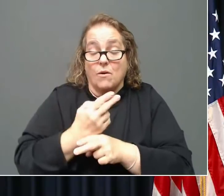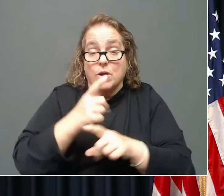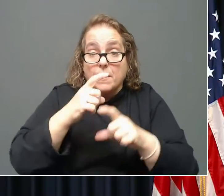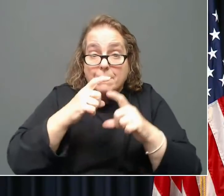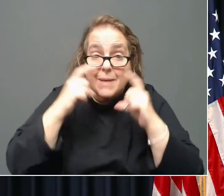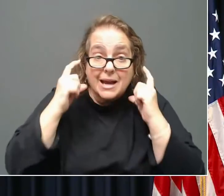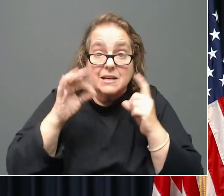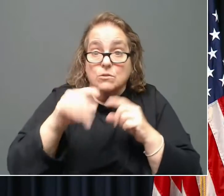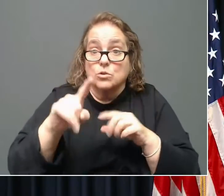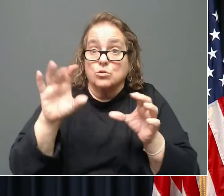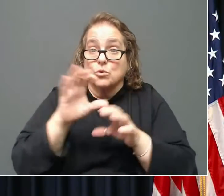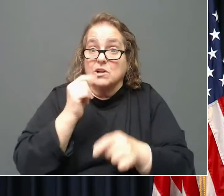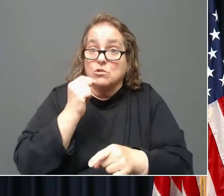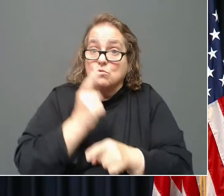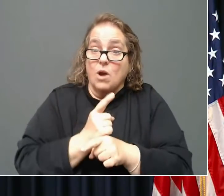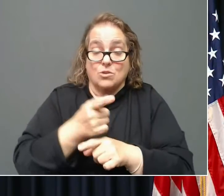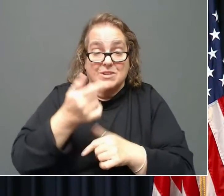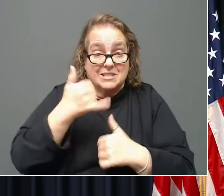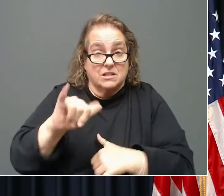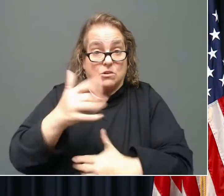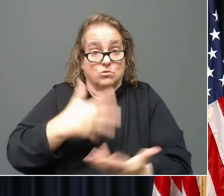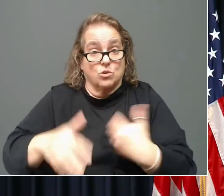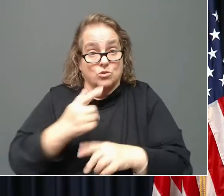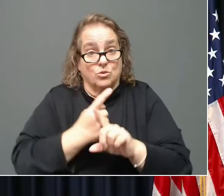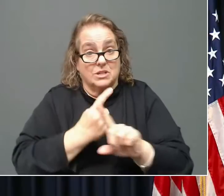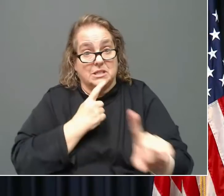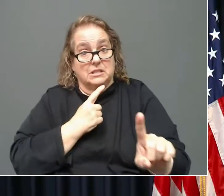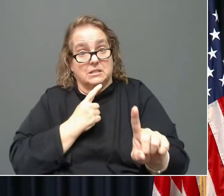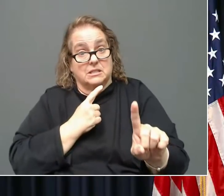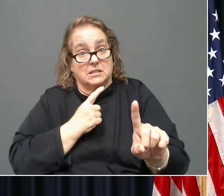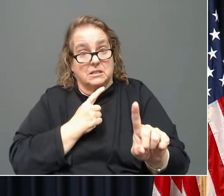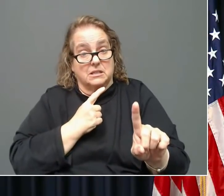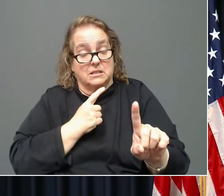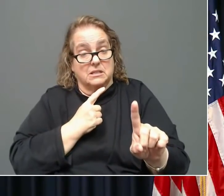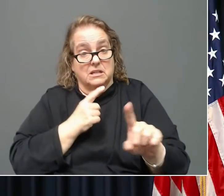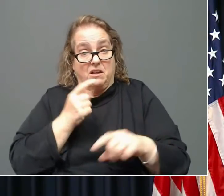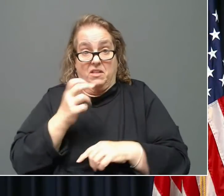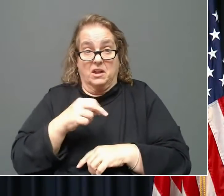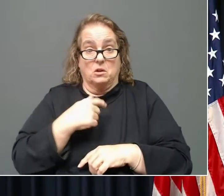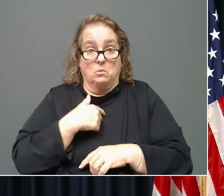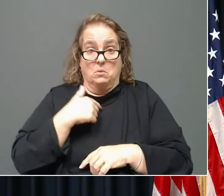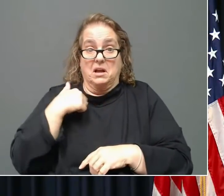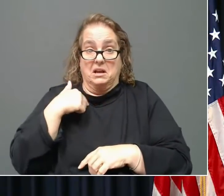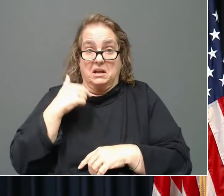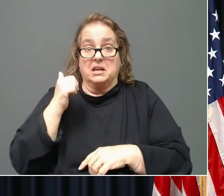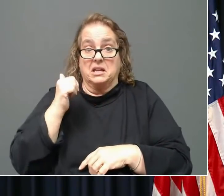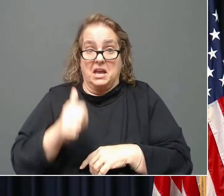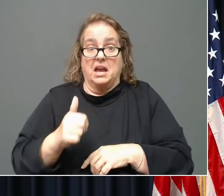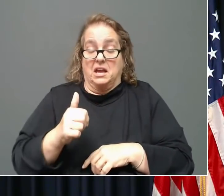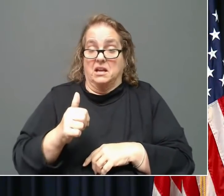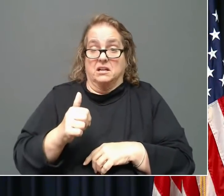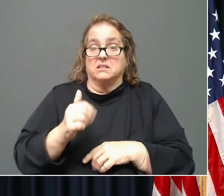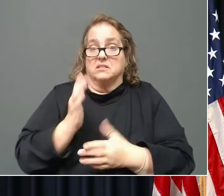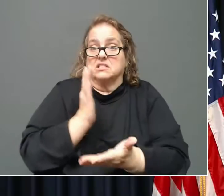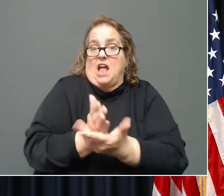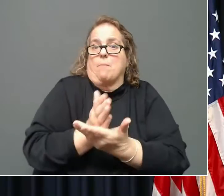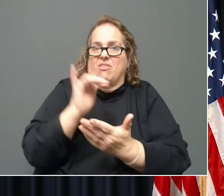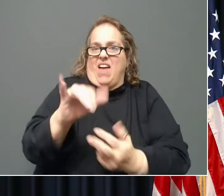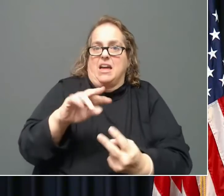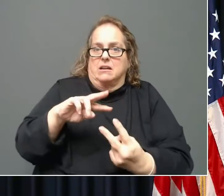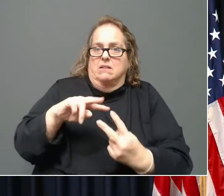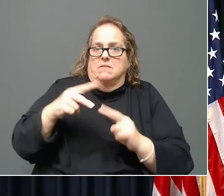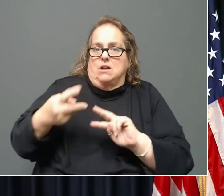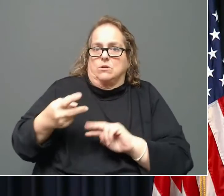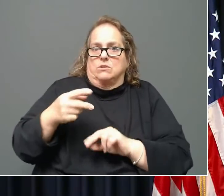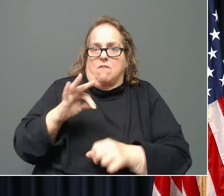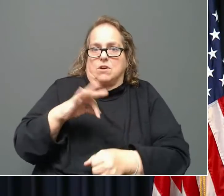right, if you were still engaged in social distancing, we can push back on a variant too. And we believe that these vaccines